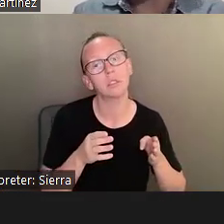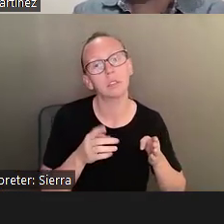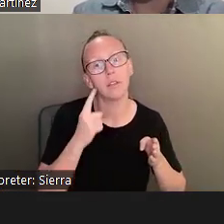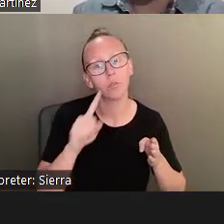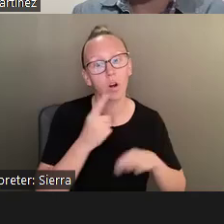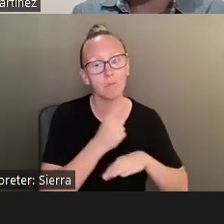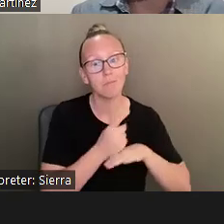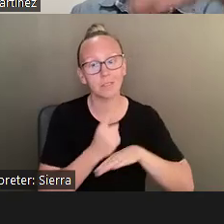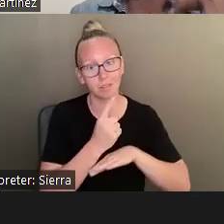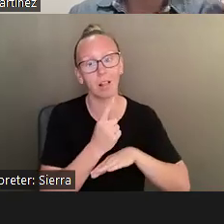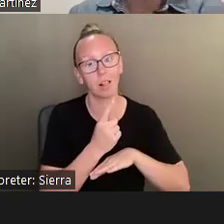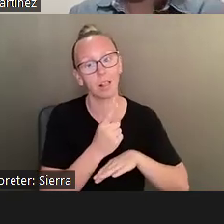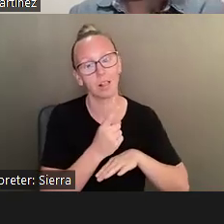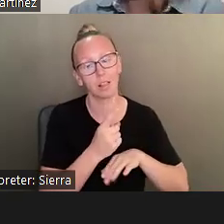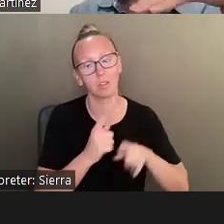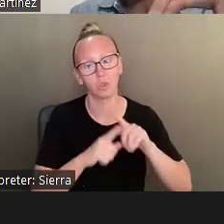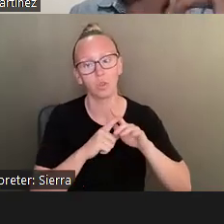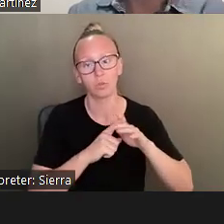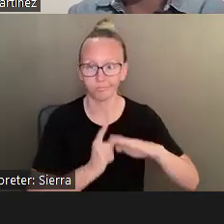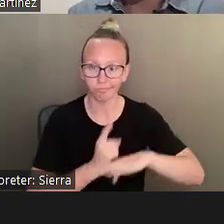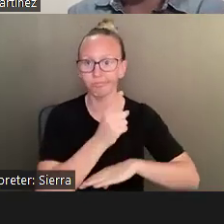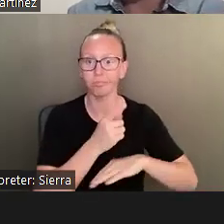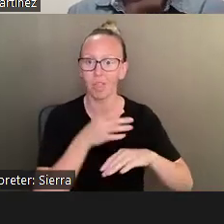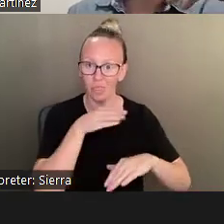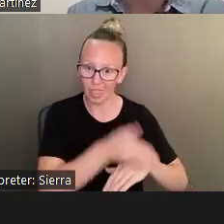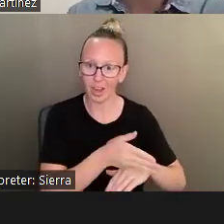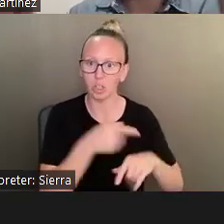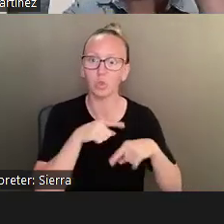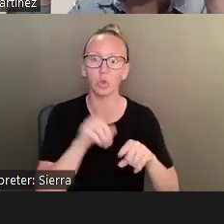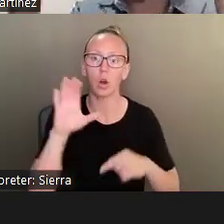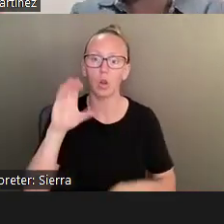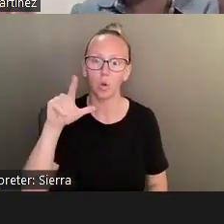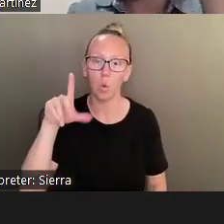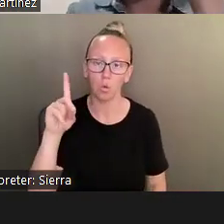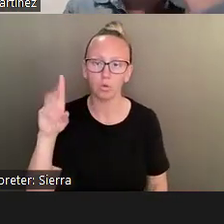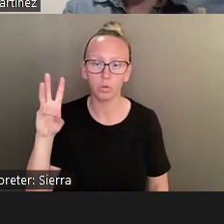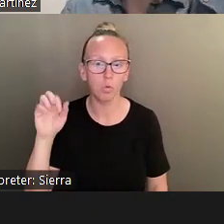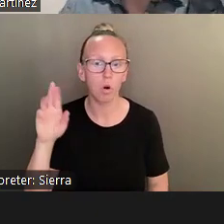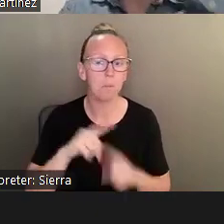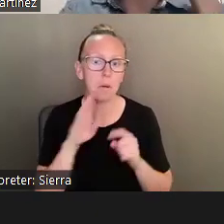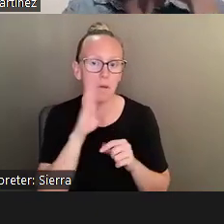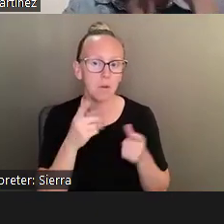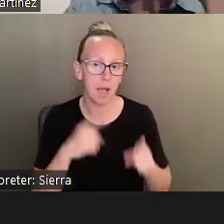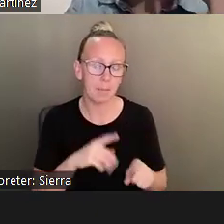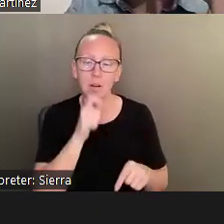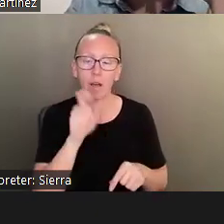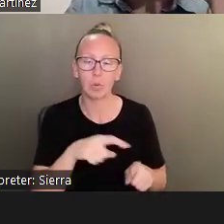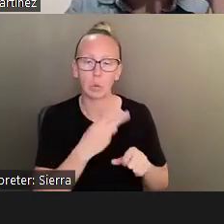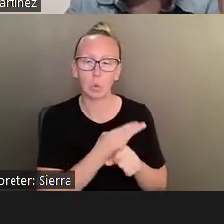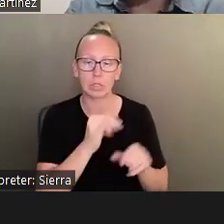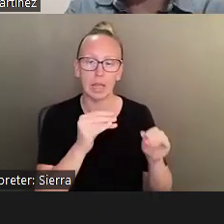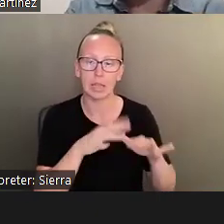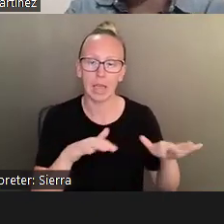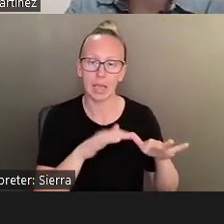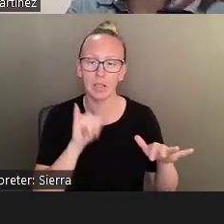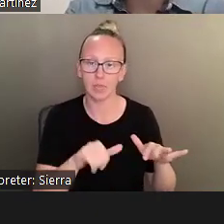missile launching during the Cold War, but that never came to pass, right? They didn't need to use those